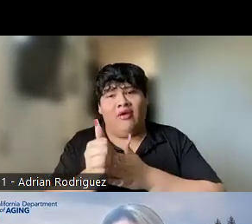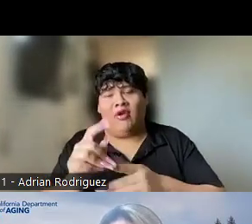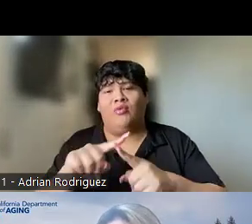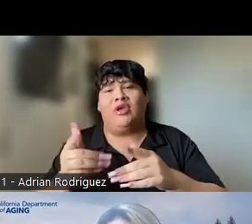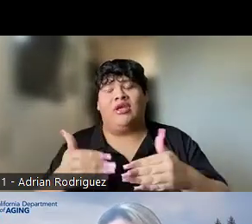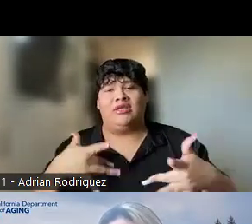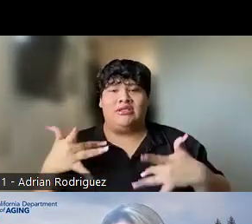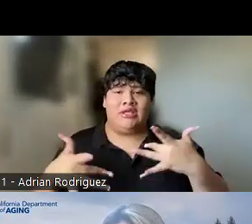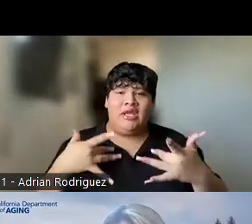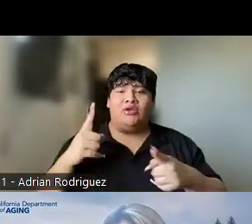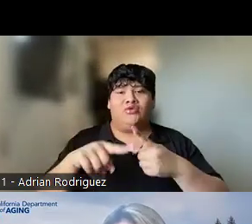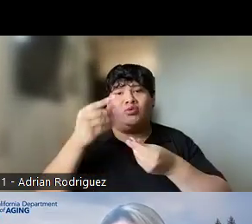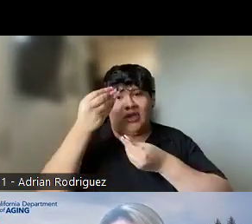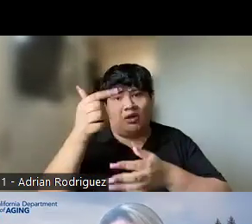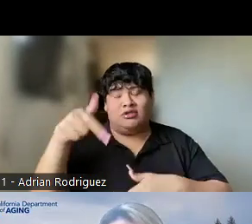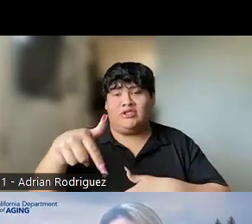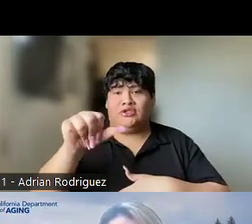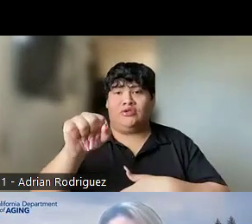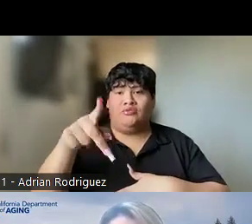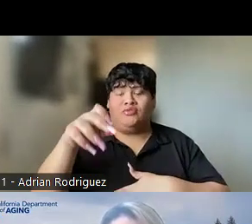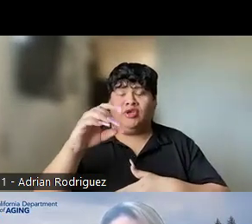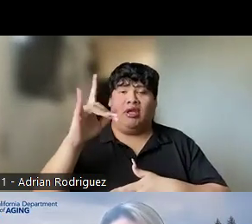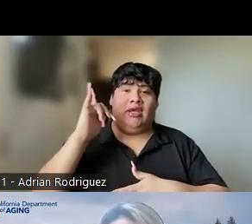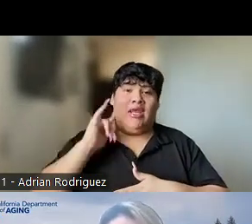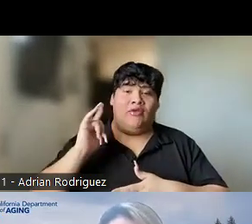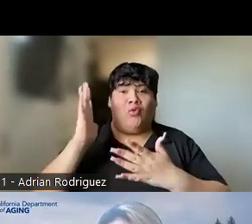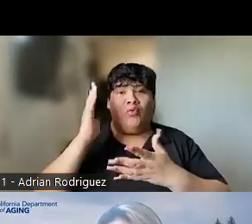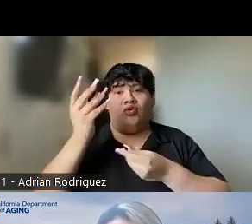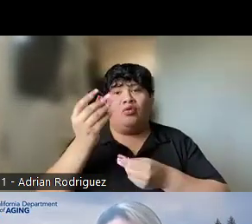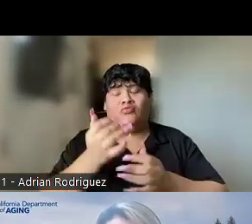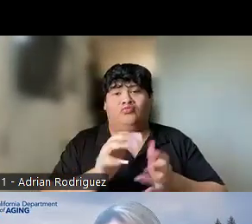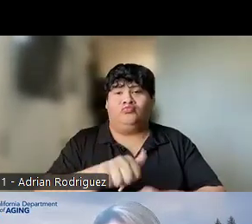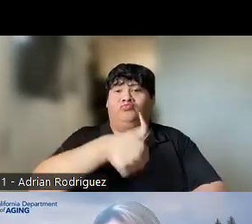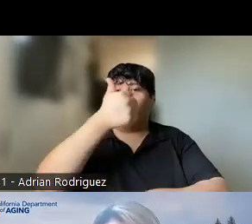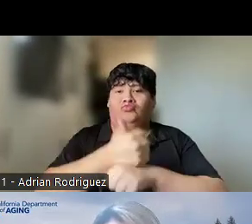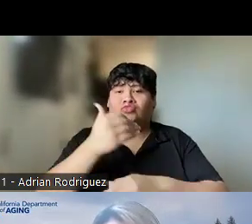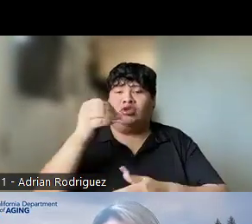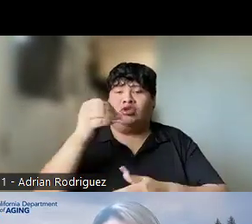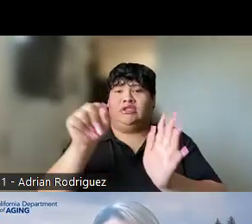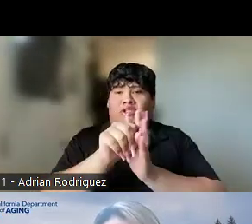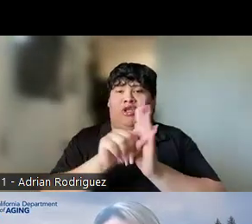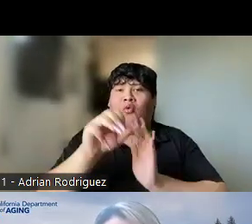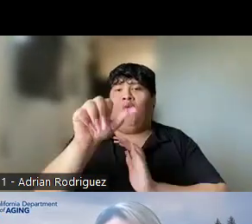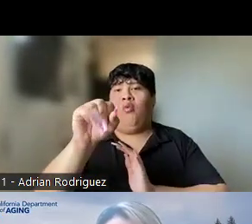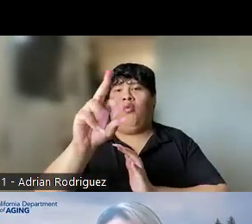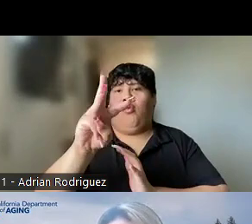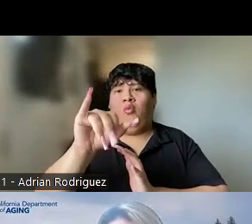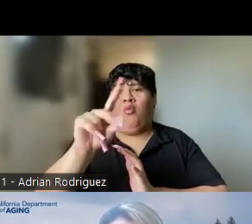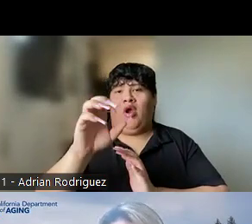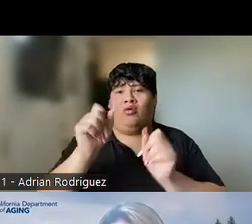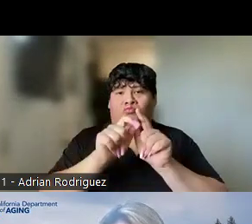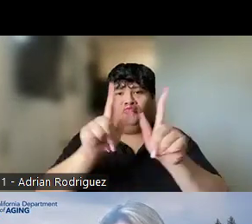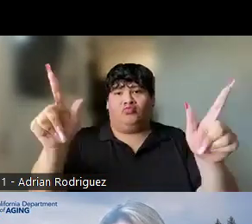excited to announce that this spring, California will launch its first statewide consumer website. It's going to be called Age